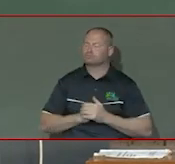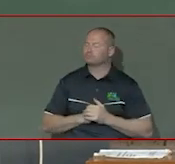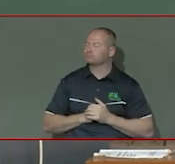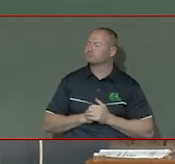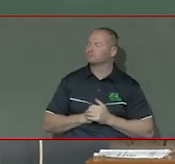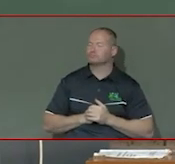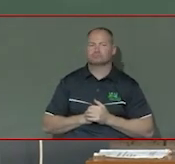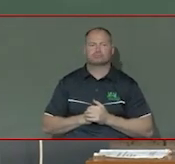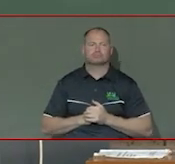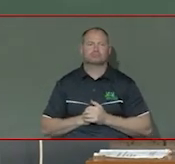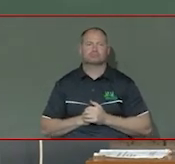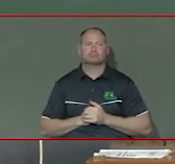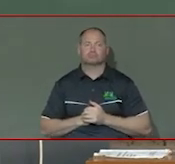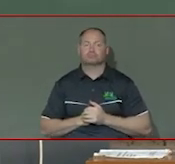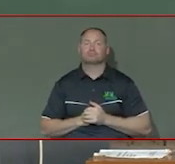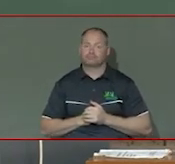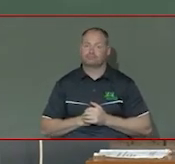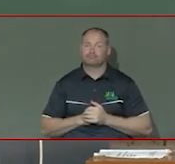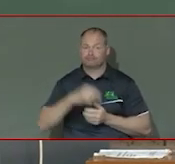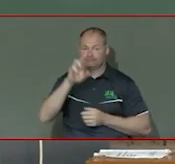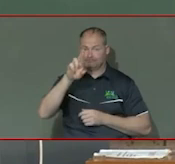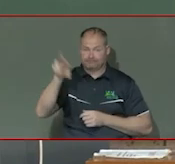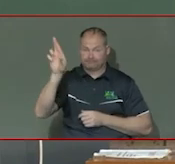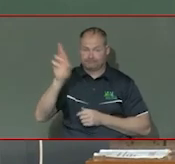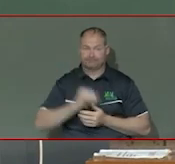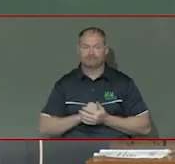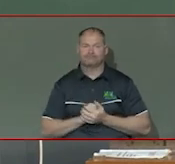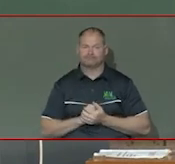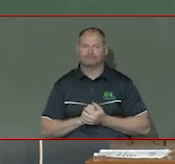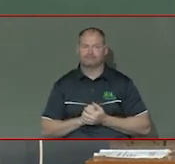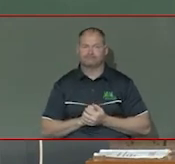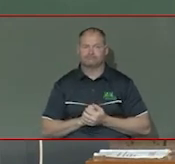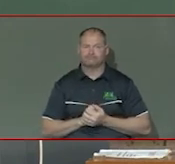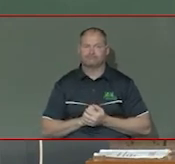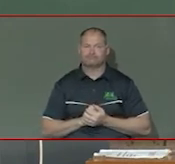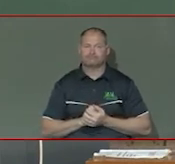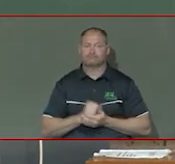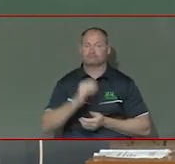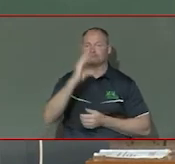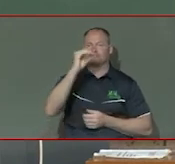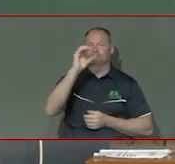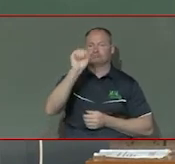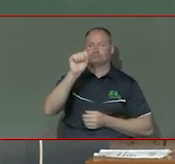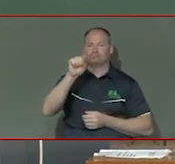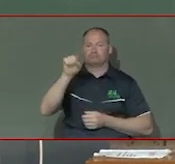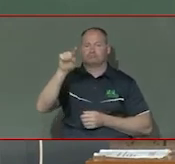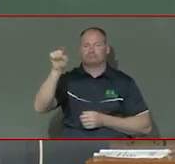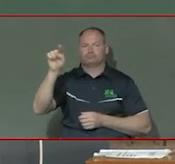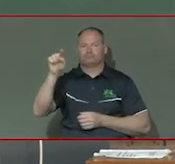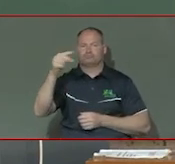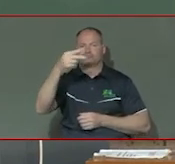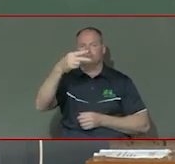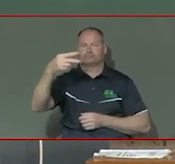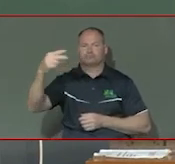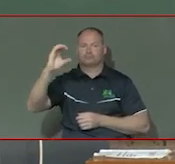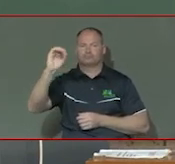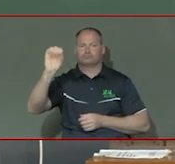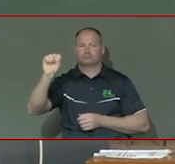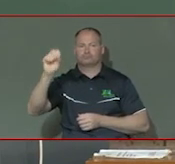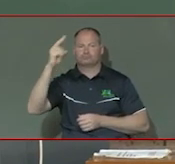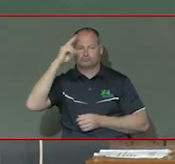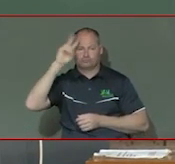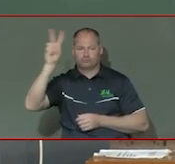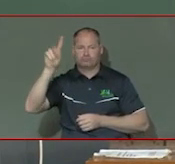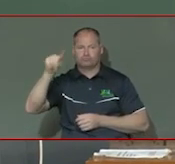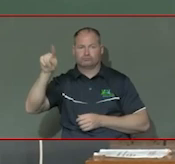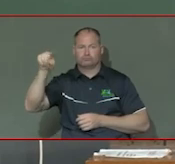sine squared theta, correct? So the cos of theta is equal to cos squared theta over